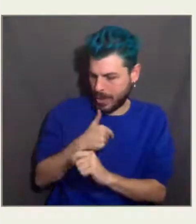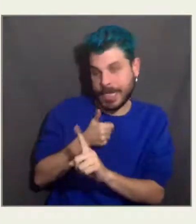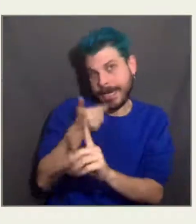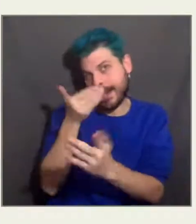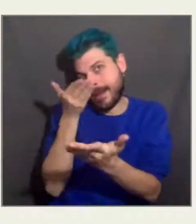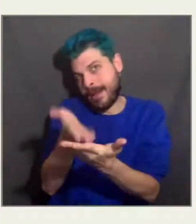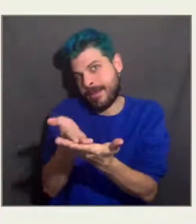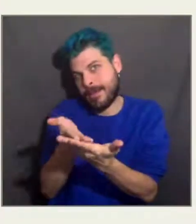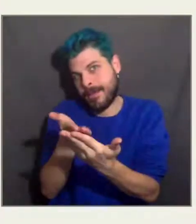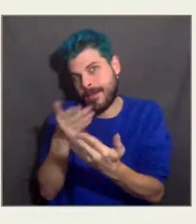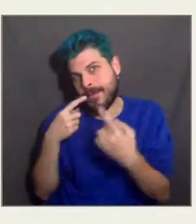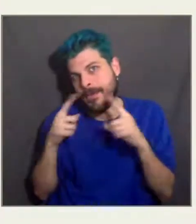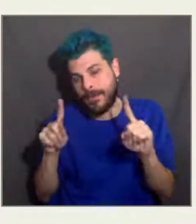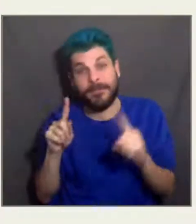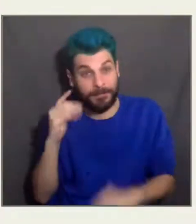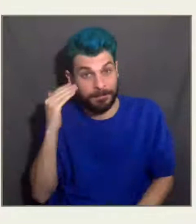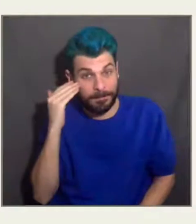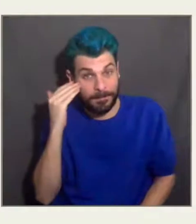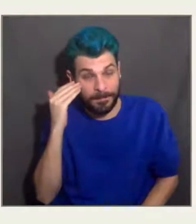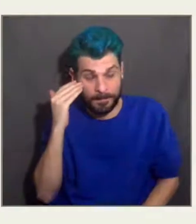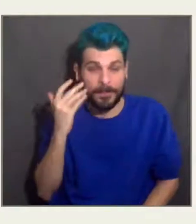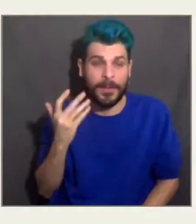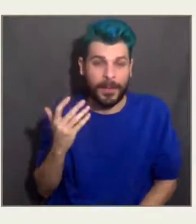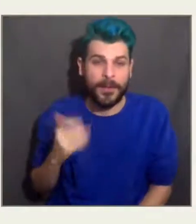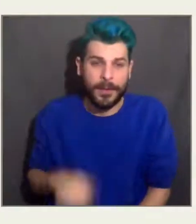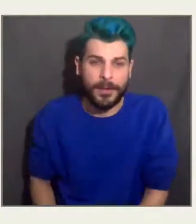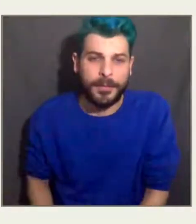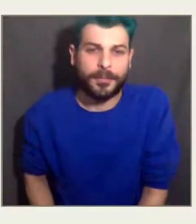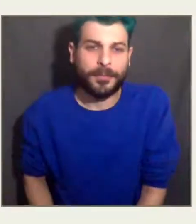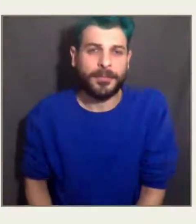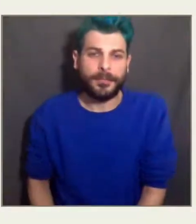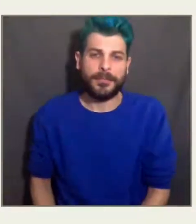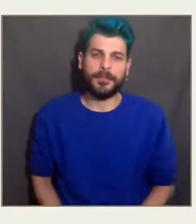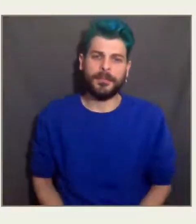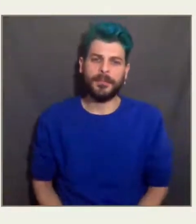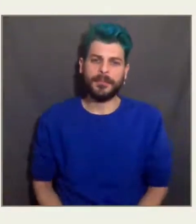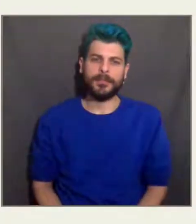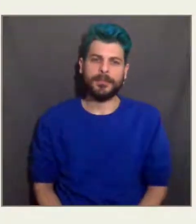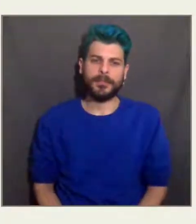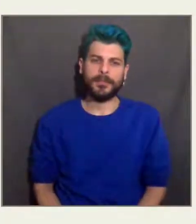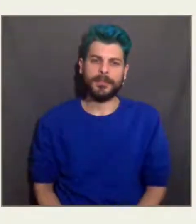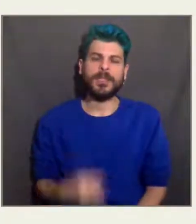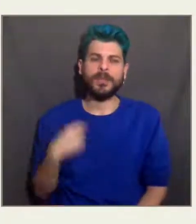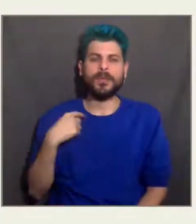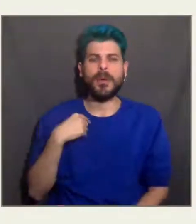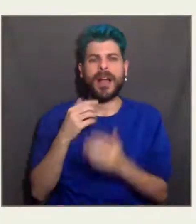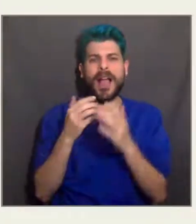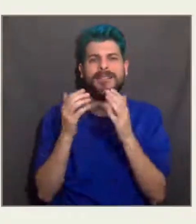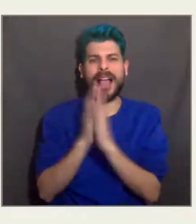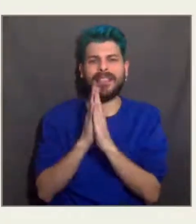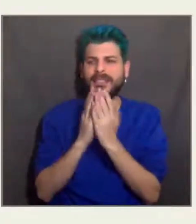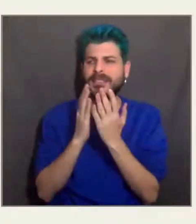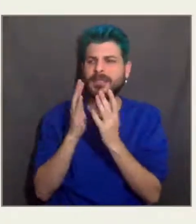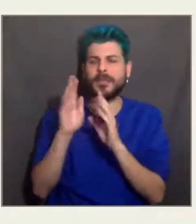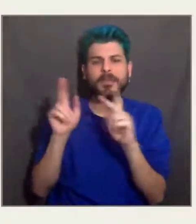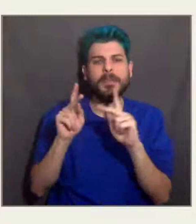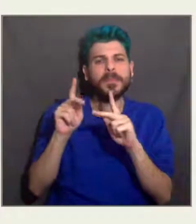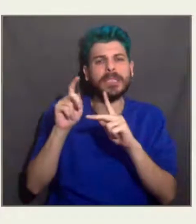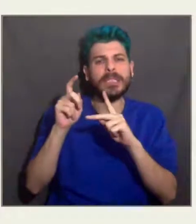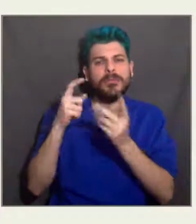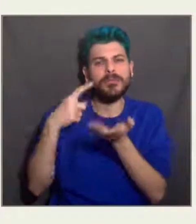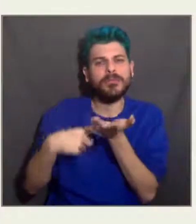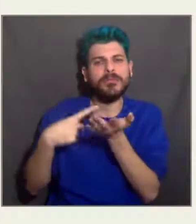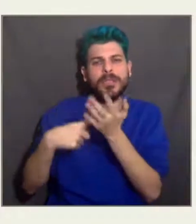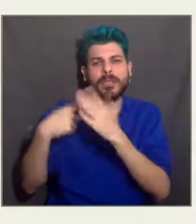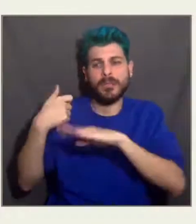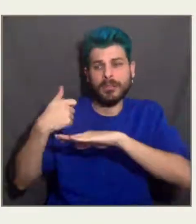or MPAC, to look at is to actually specifically not just look at the long-term for land use and transportation and economic development in our region,